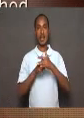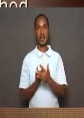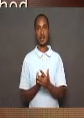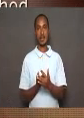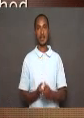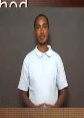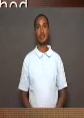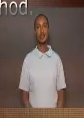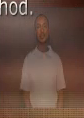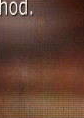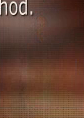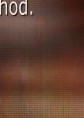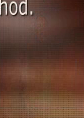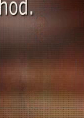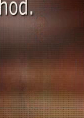Begin.